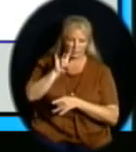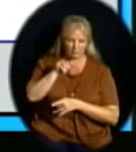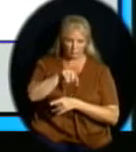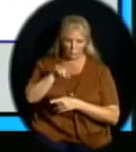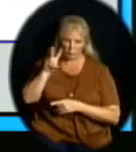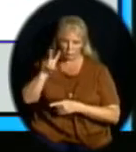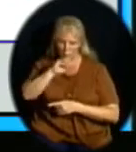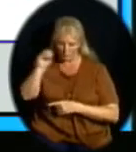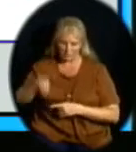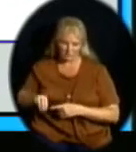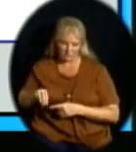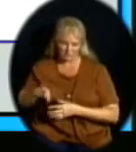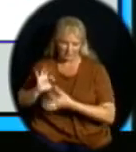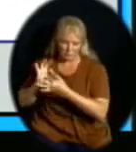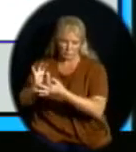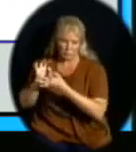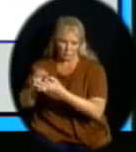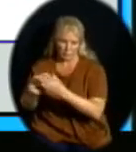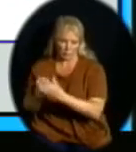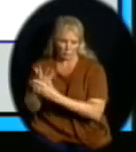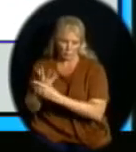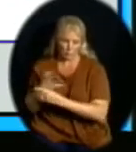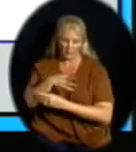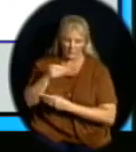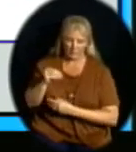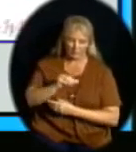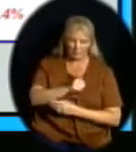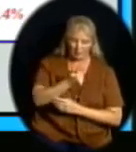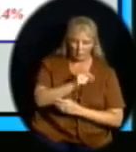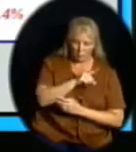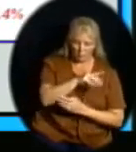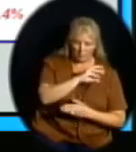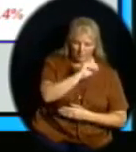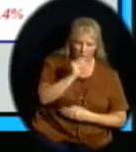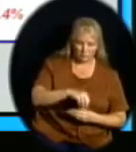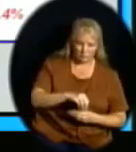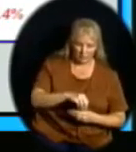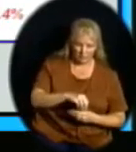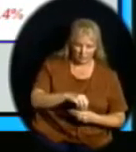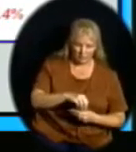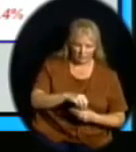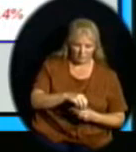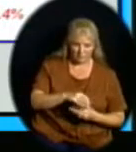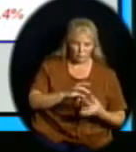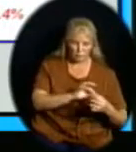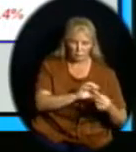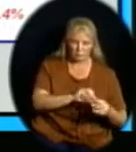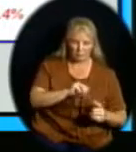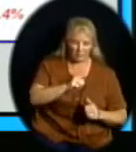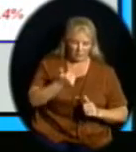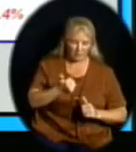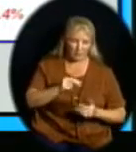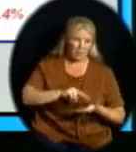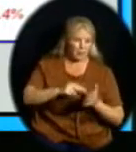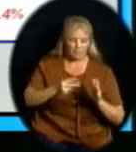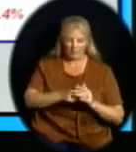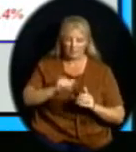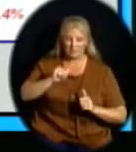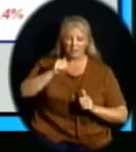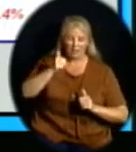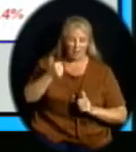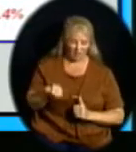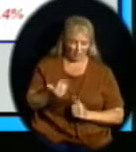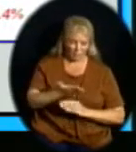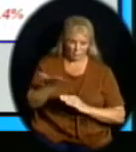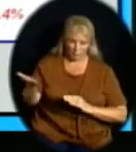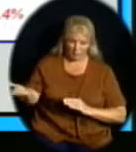growth. What that really means is that all the other factors, namely the extraordinary growth, that was reduced this